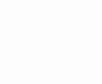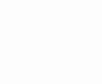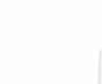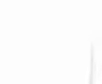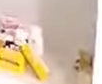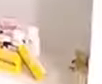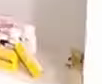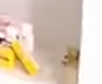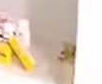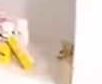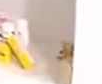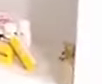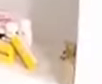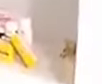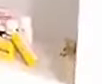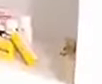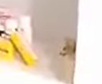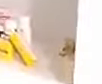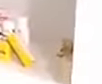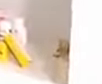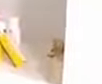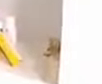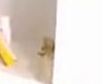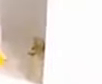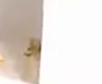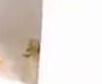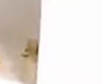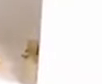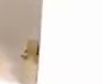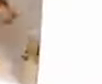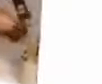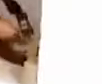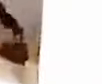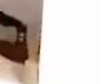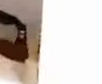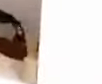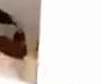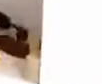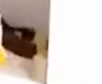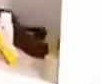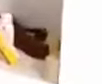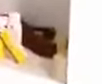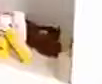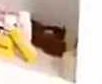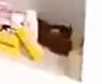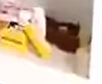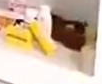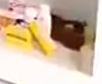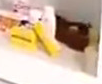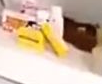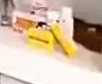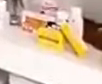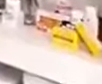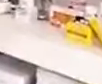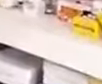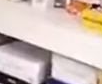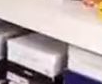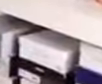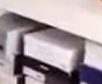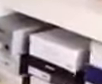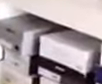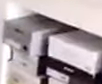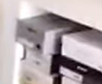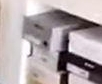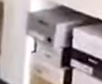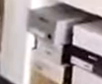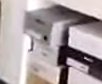rafetal jigen rek luy taral jigen rek wow bo leen di tukki tamit bëggoon da classic suitcase ñu dañoo